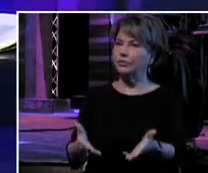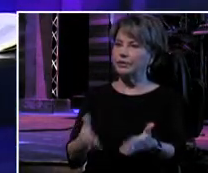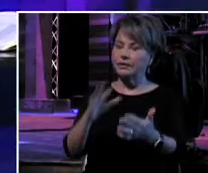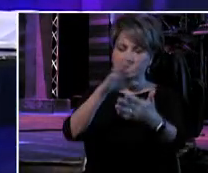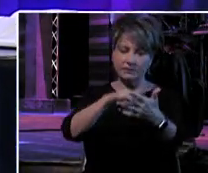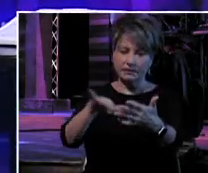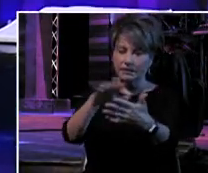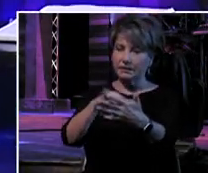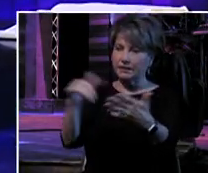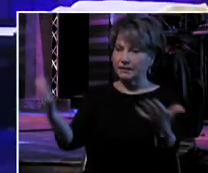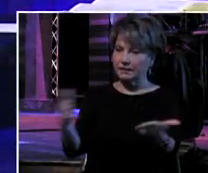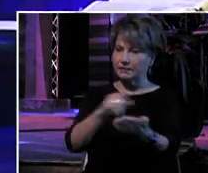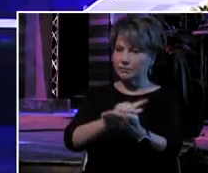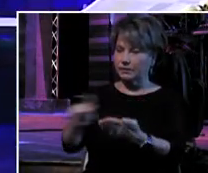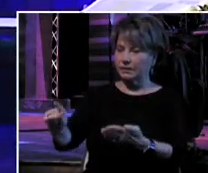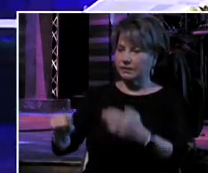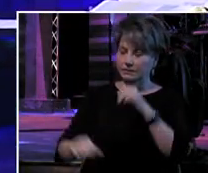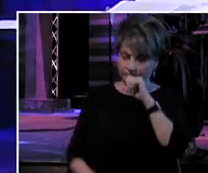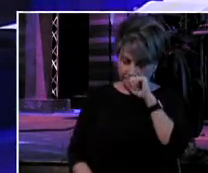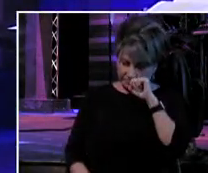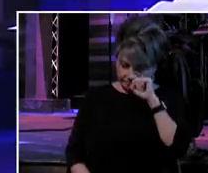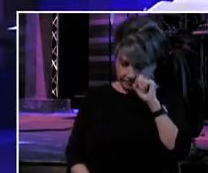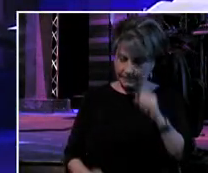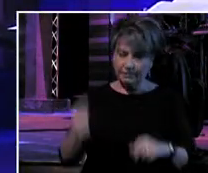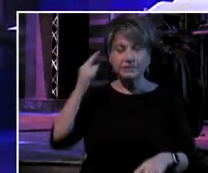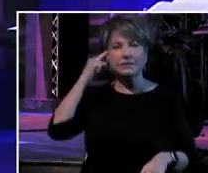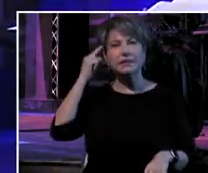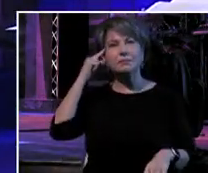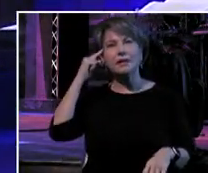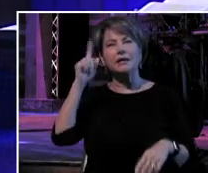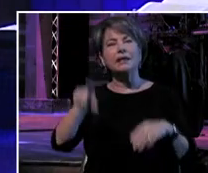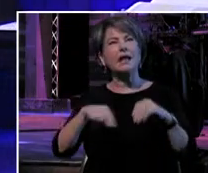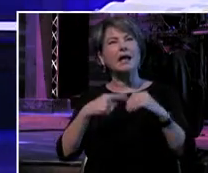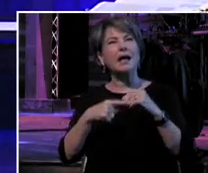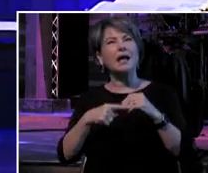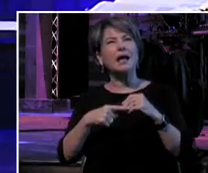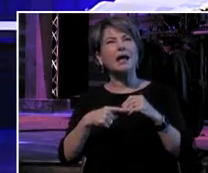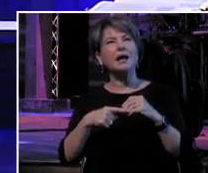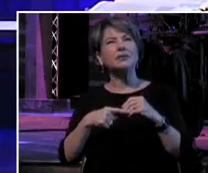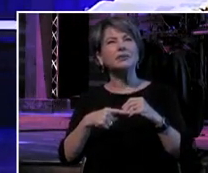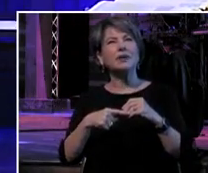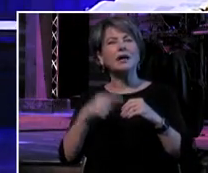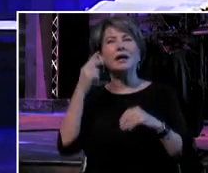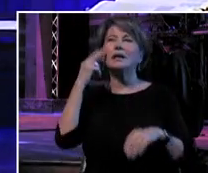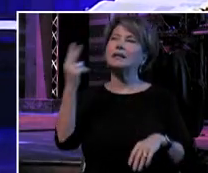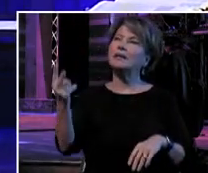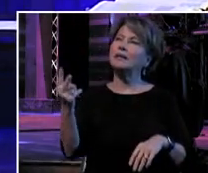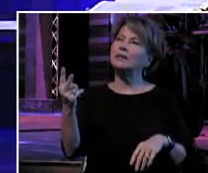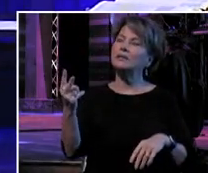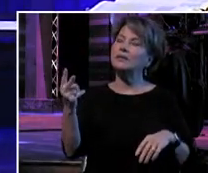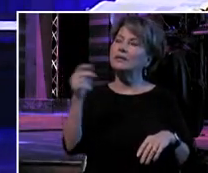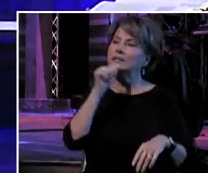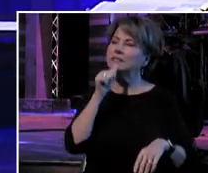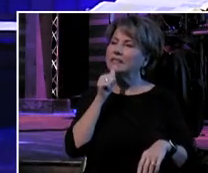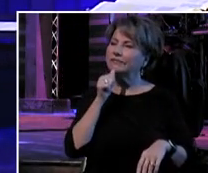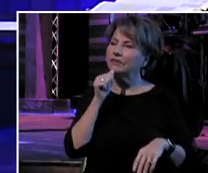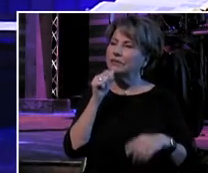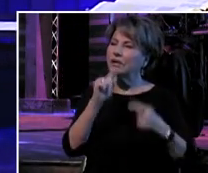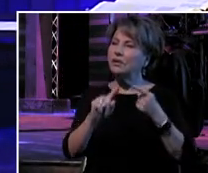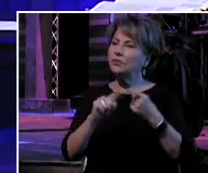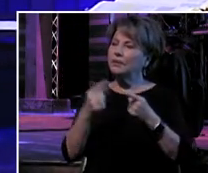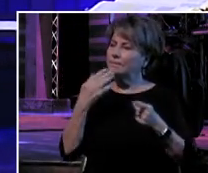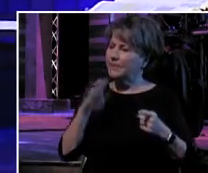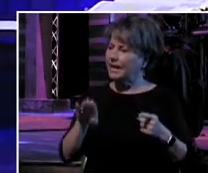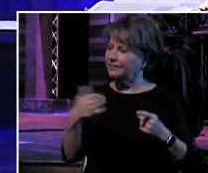these this week, I had to even think about how do I view suffering? How do I view when bad things happen to good